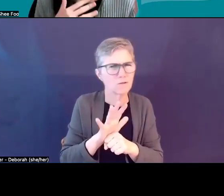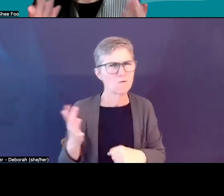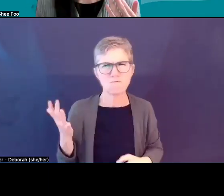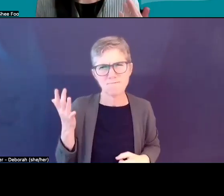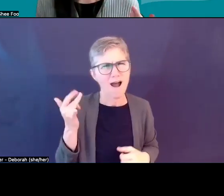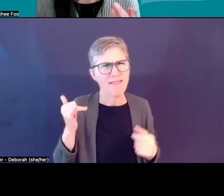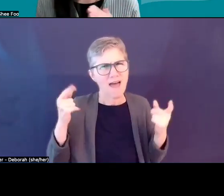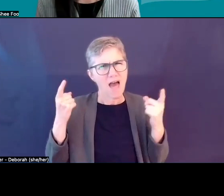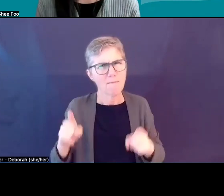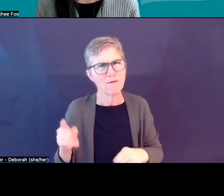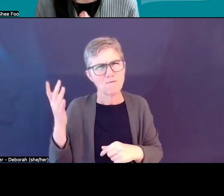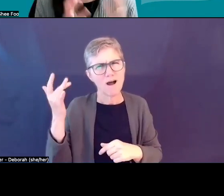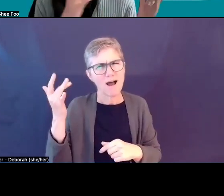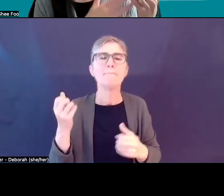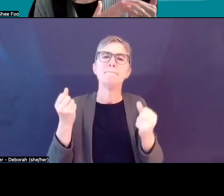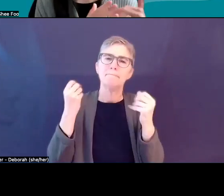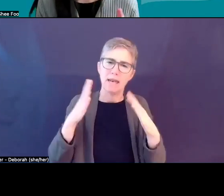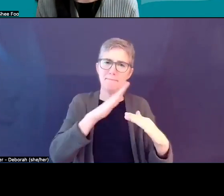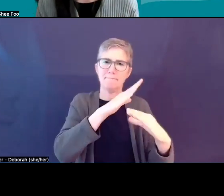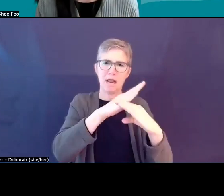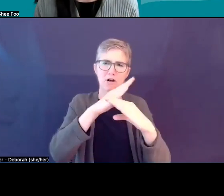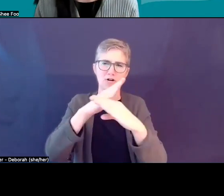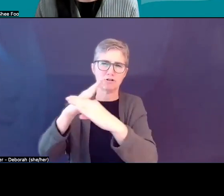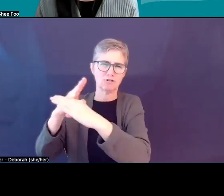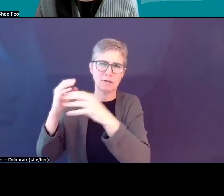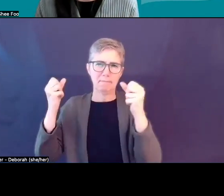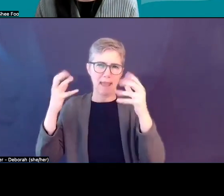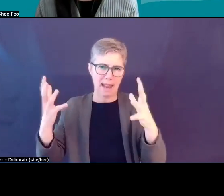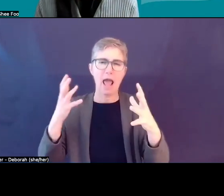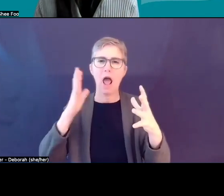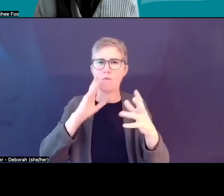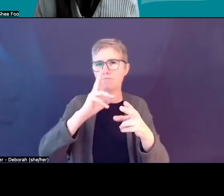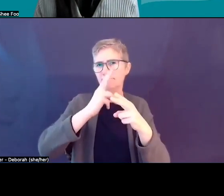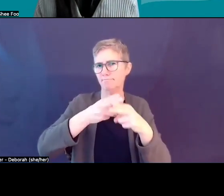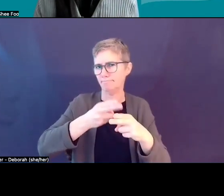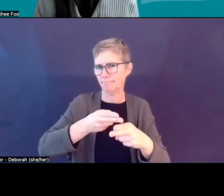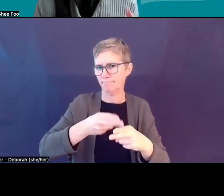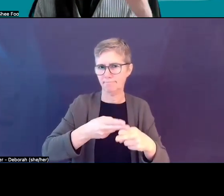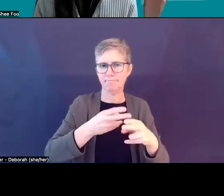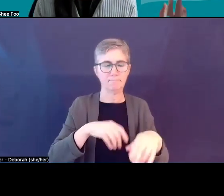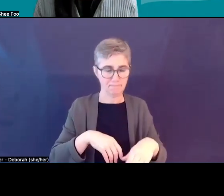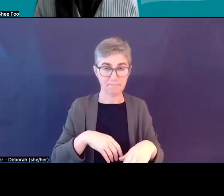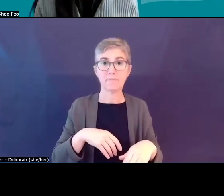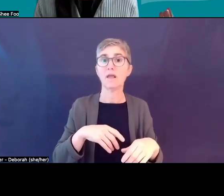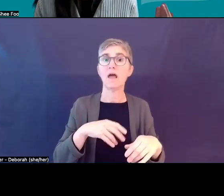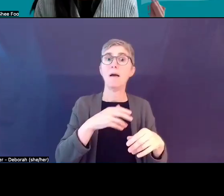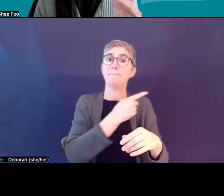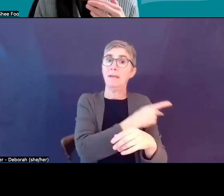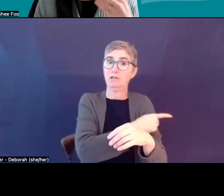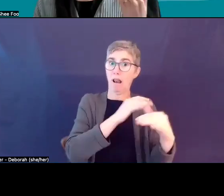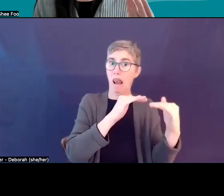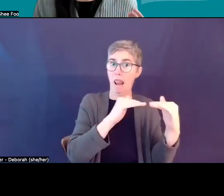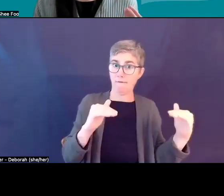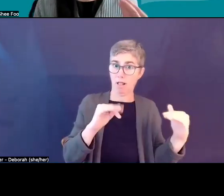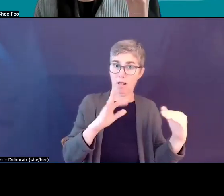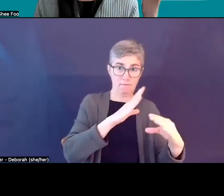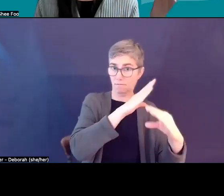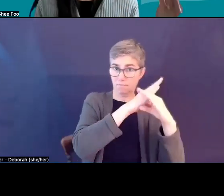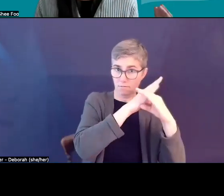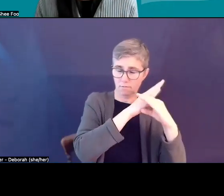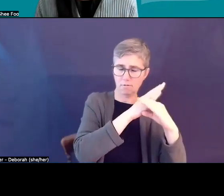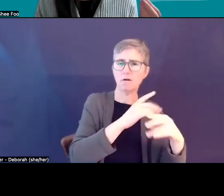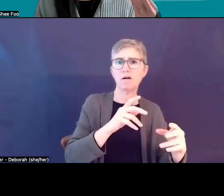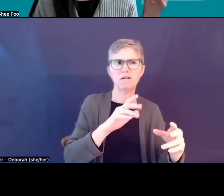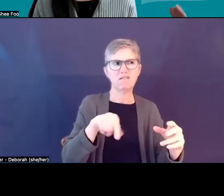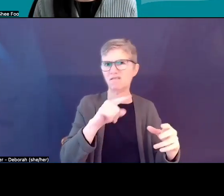are multi-level, and I will mention each one of them briefly. At the patient level, there are knowledge